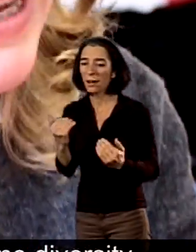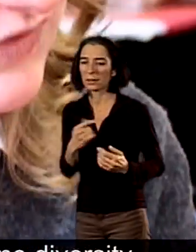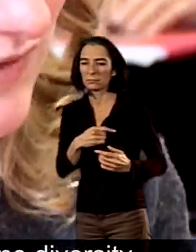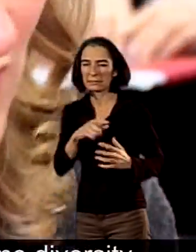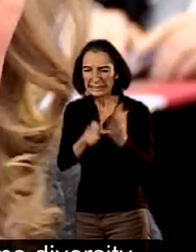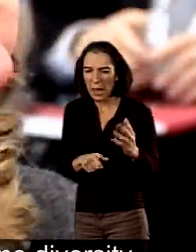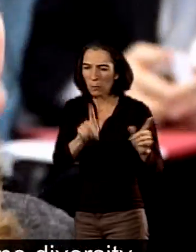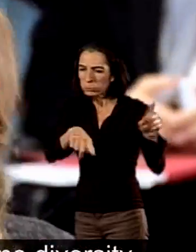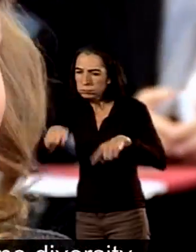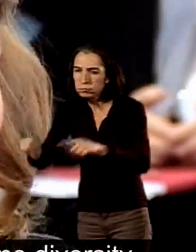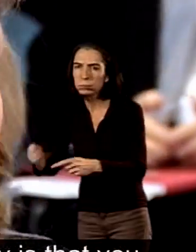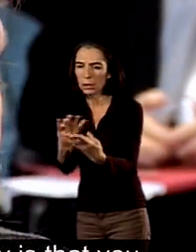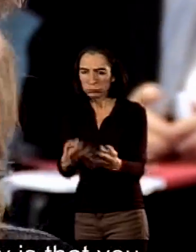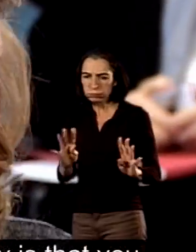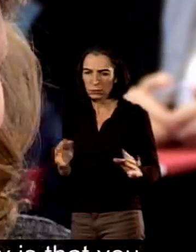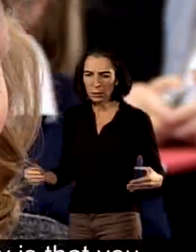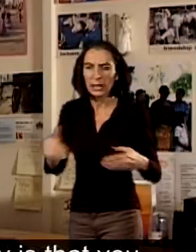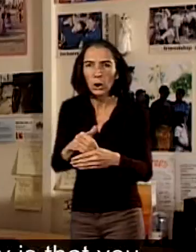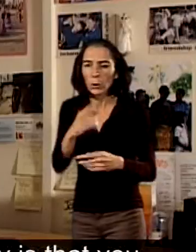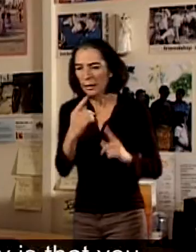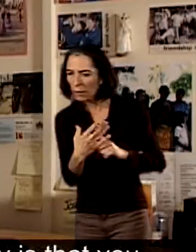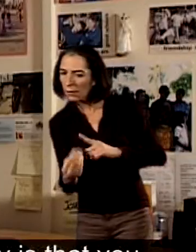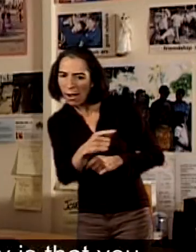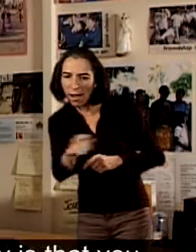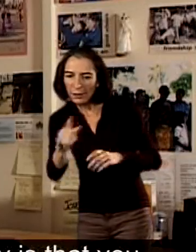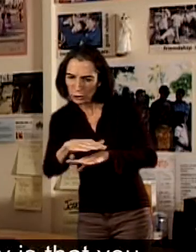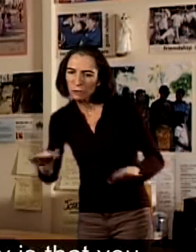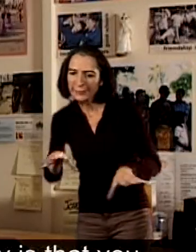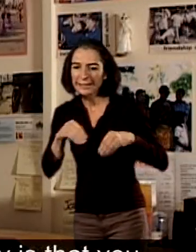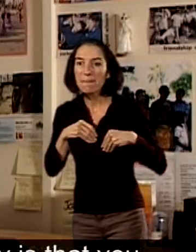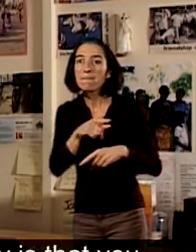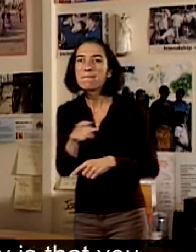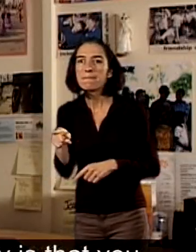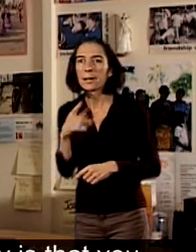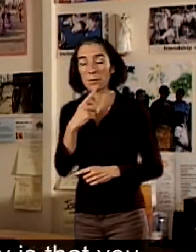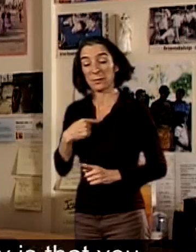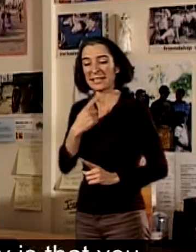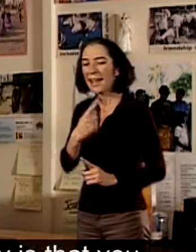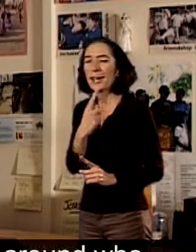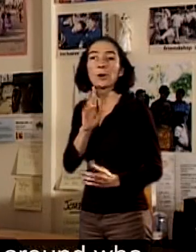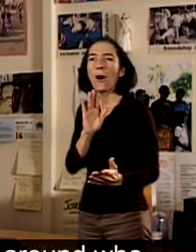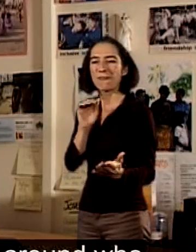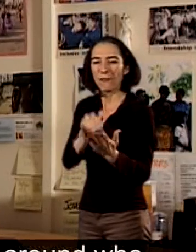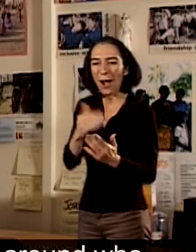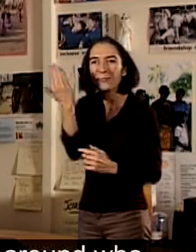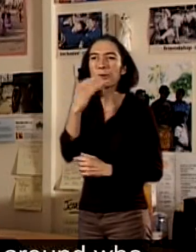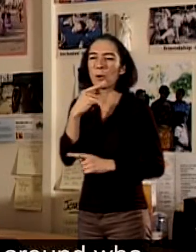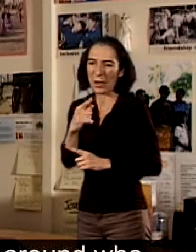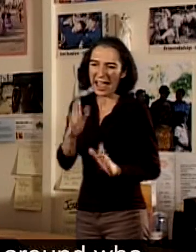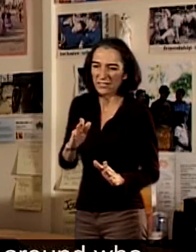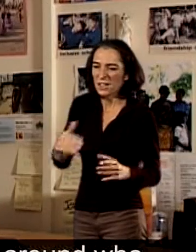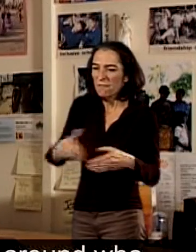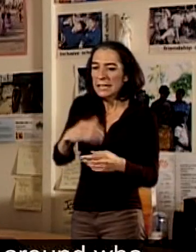we make sure that we model that for the children. What we always say is that you don't come to this school and fit into it. The school is